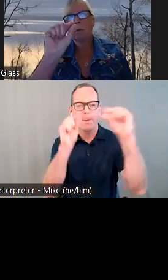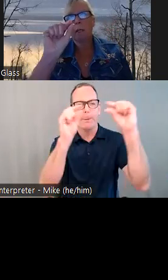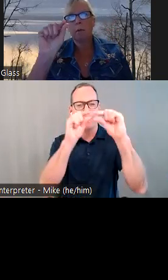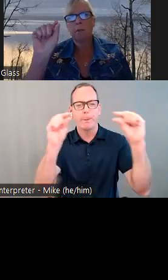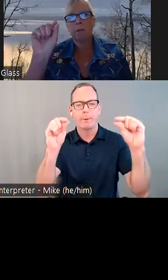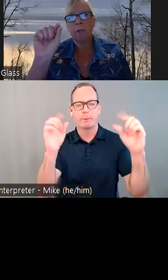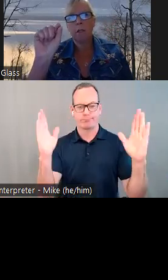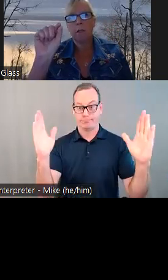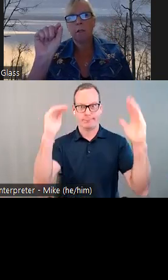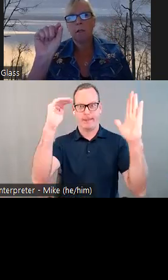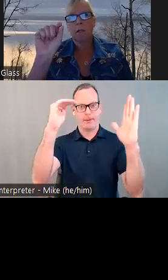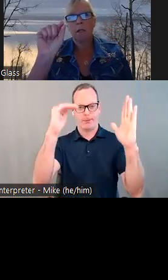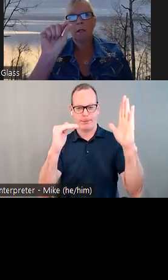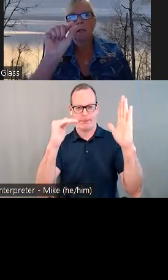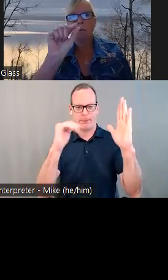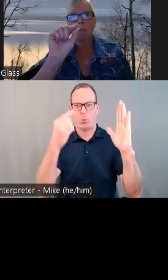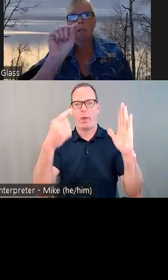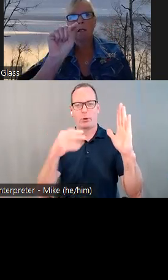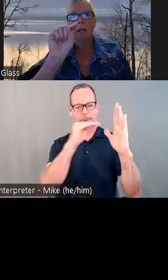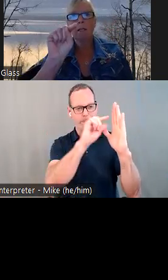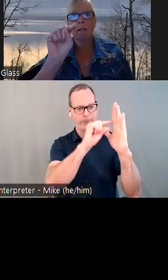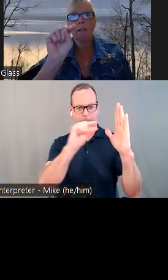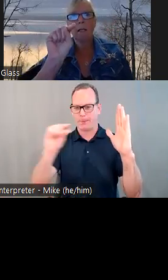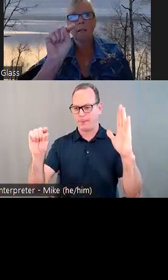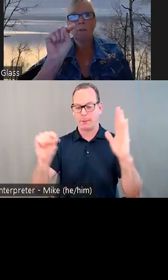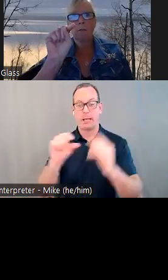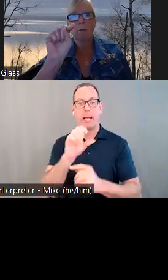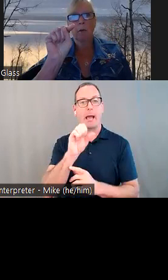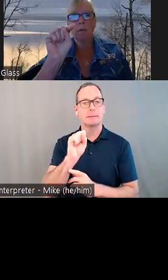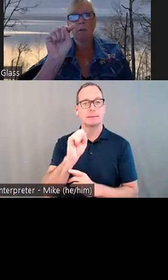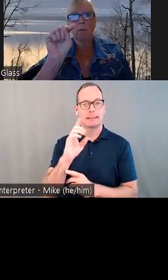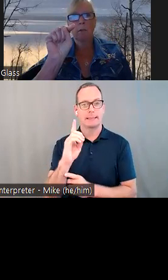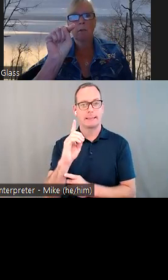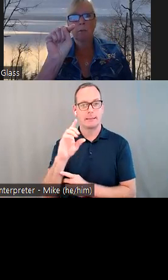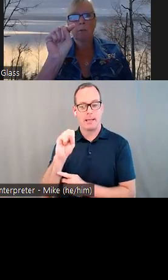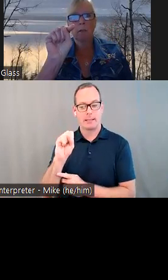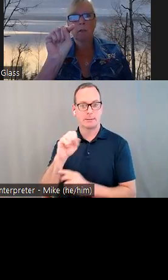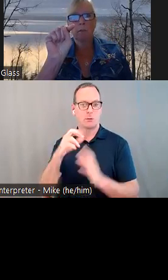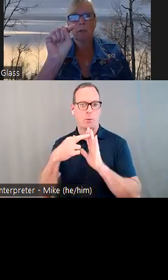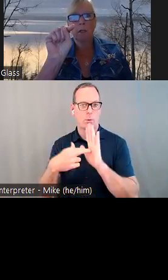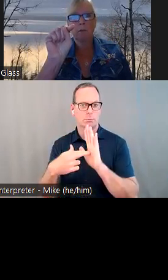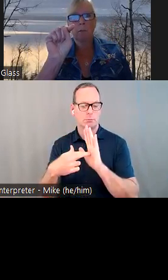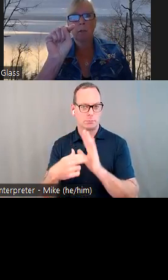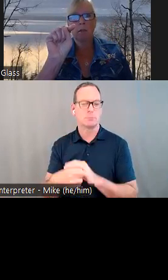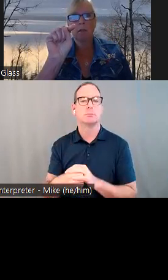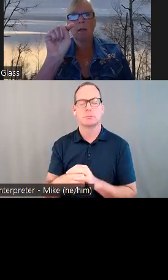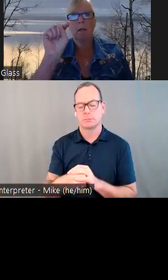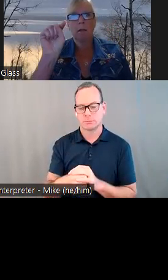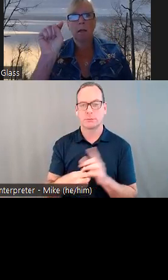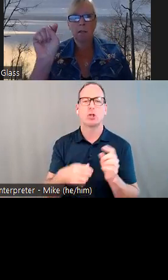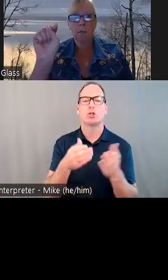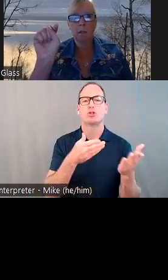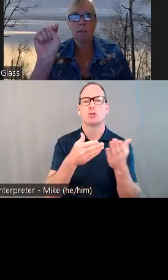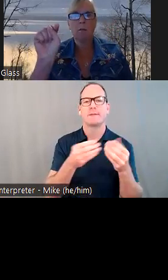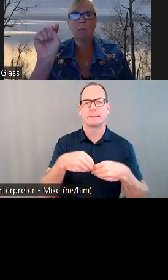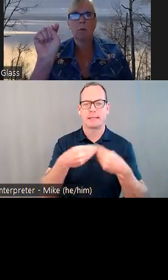1/3 of the way down the screen, and it will say SDS reports, which is service delivery site reports. And